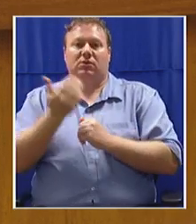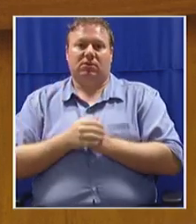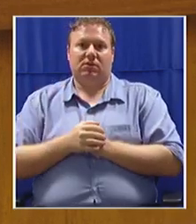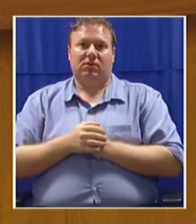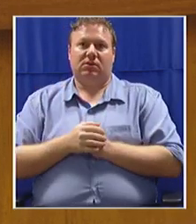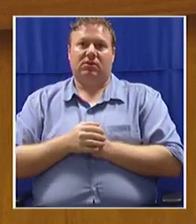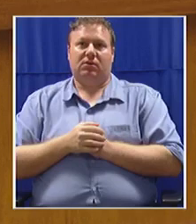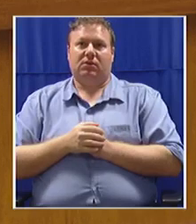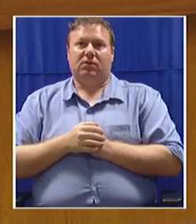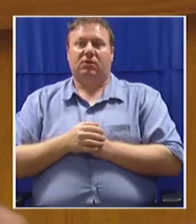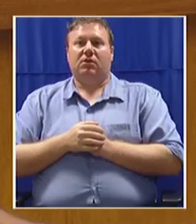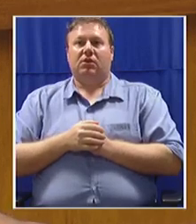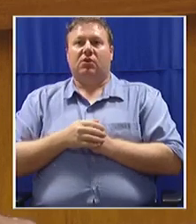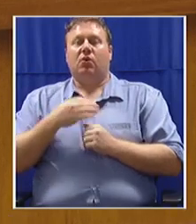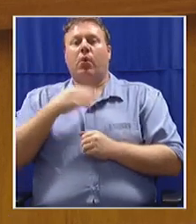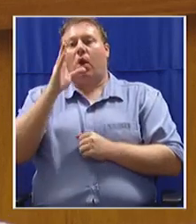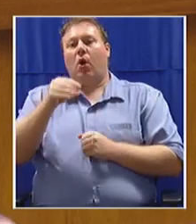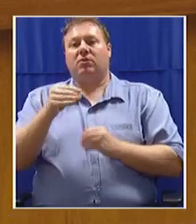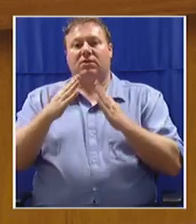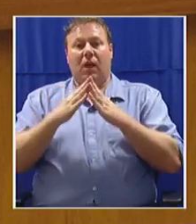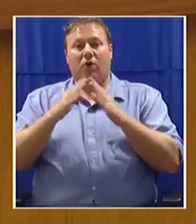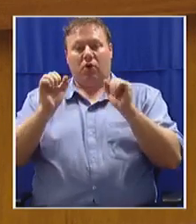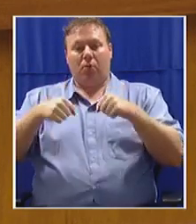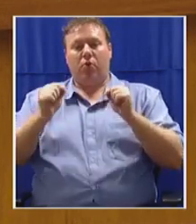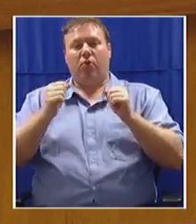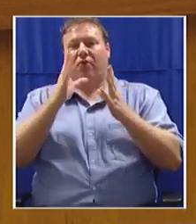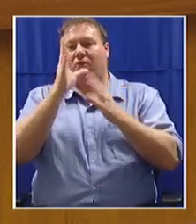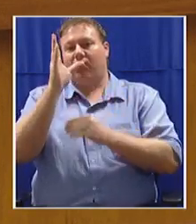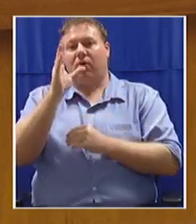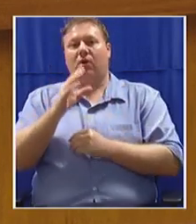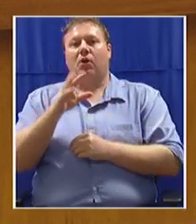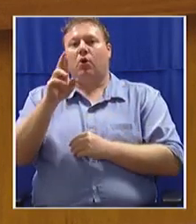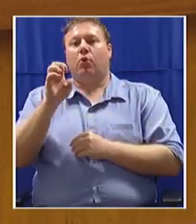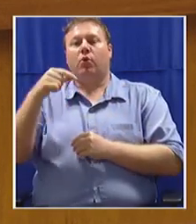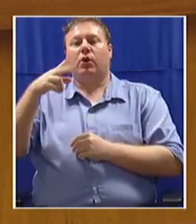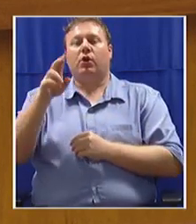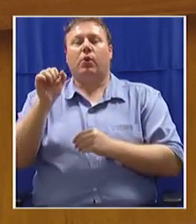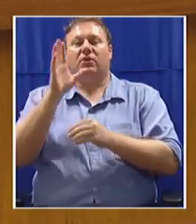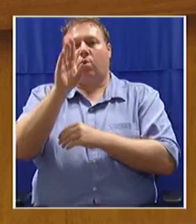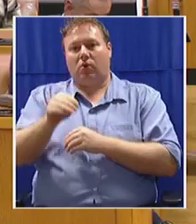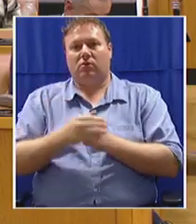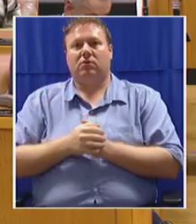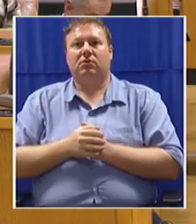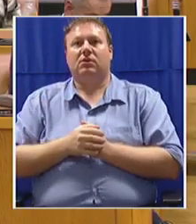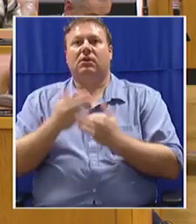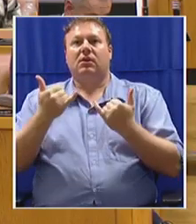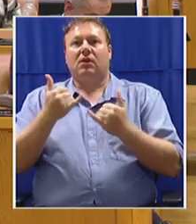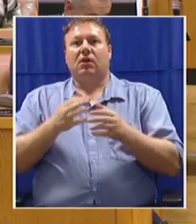House approve this request. Thank you very much. I now recognize the Honourable the Chief Whip of the Majority Party.